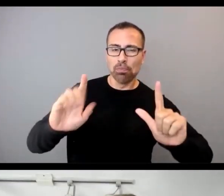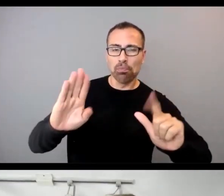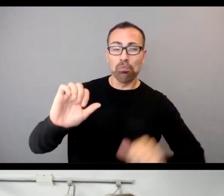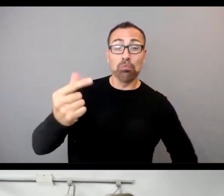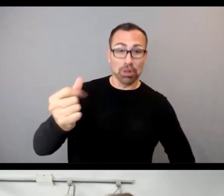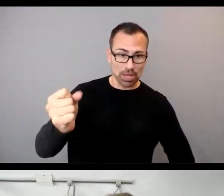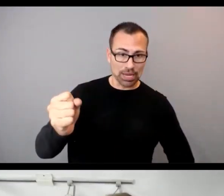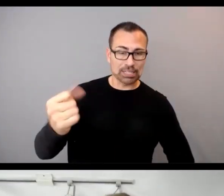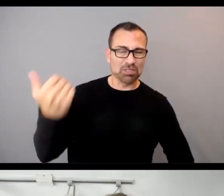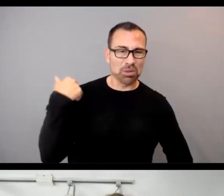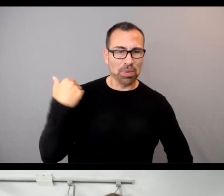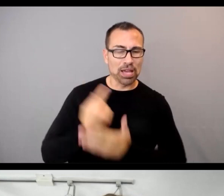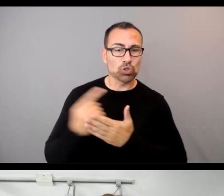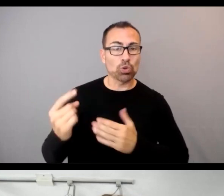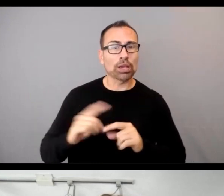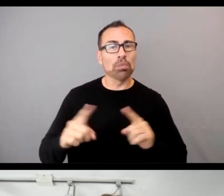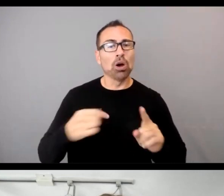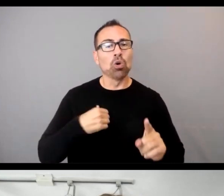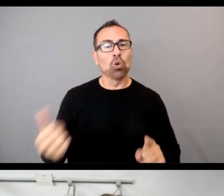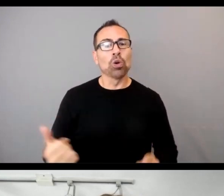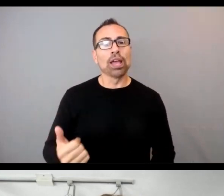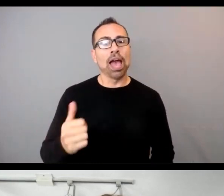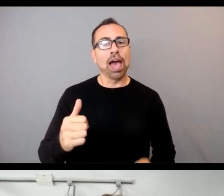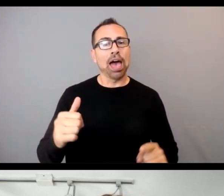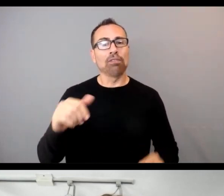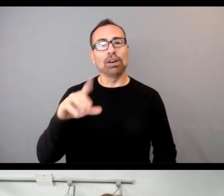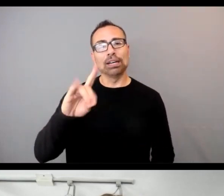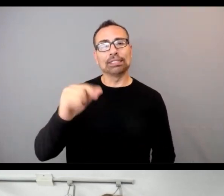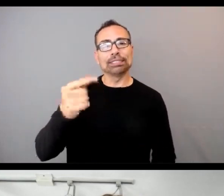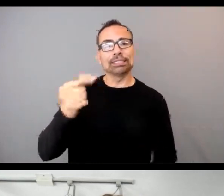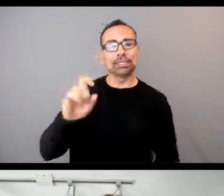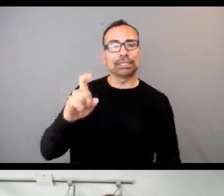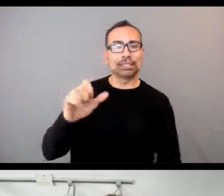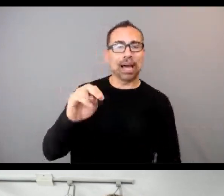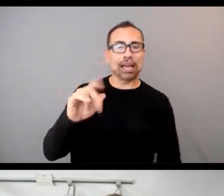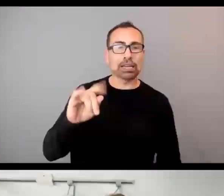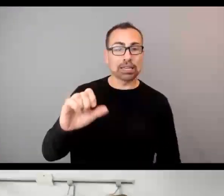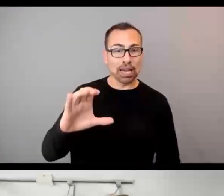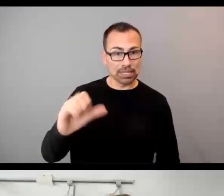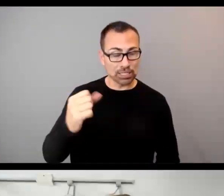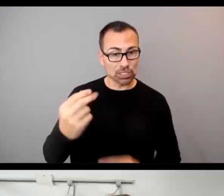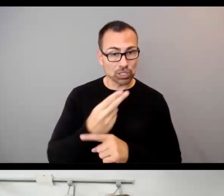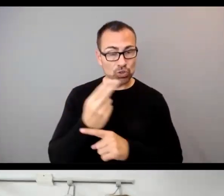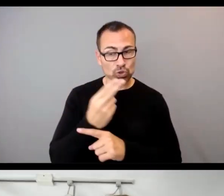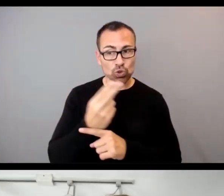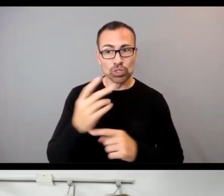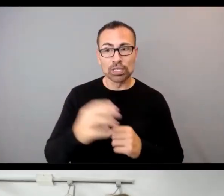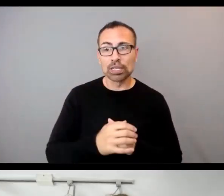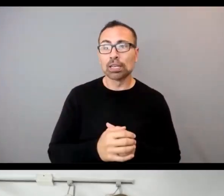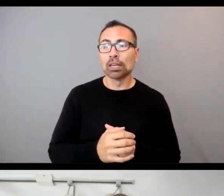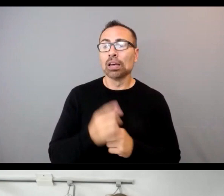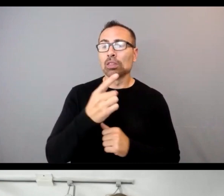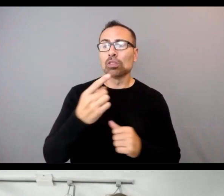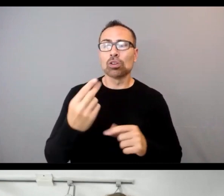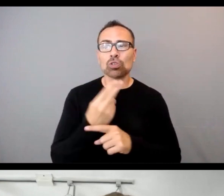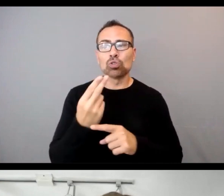Frey Diagnostics that's using ready-to-run workflows. They're using Element Biosciences basis